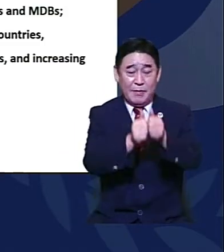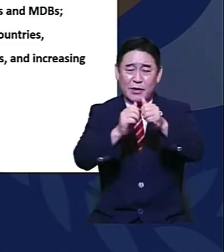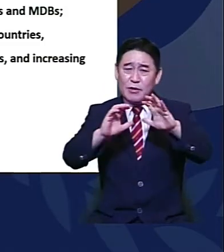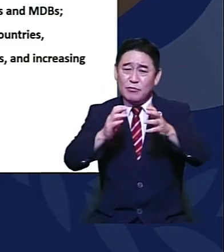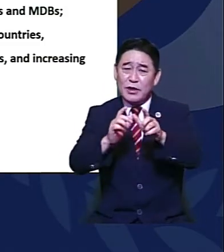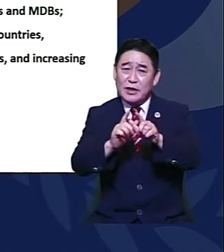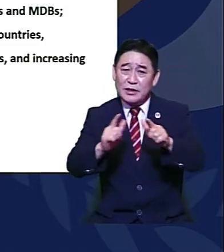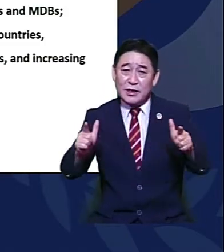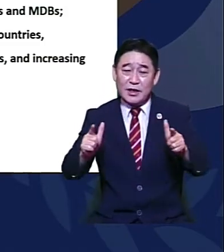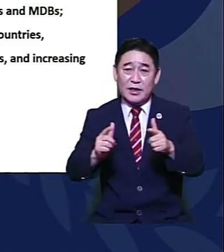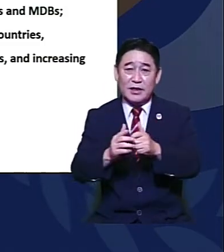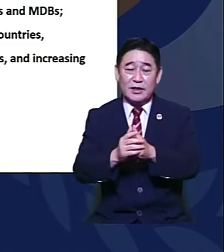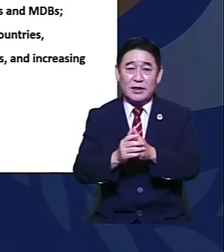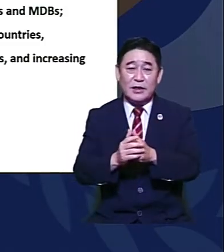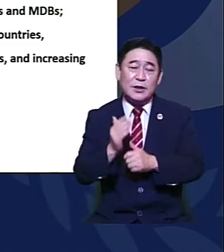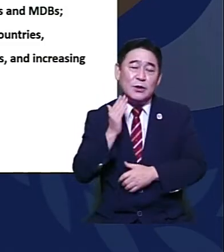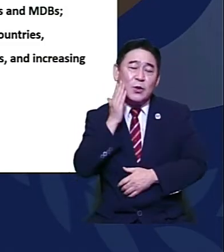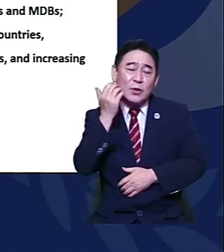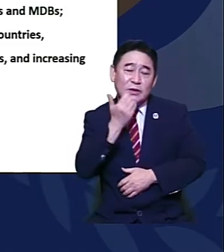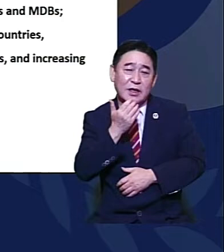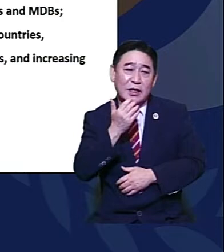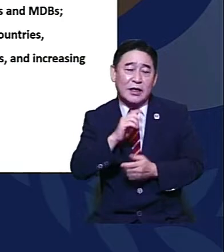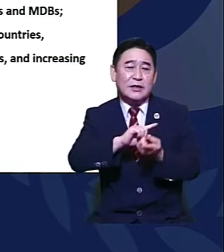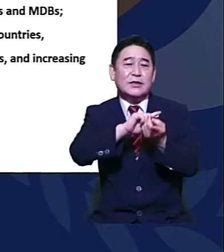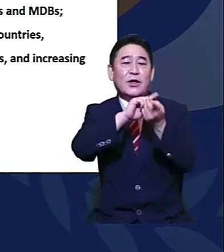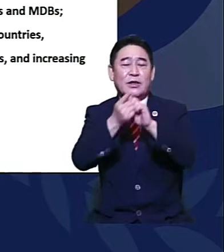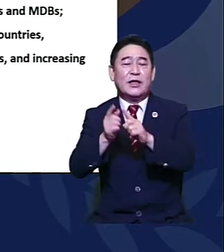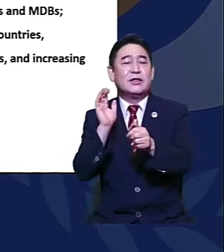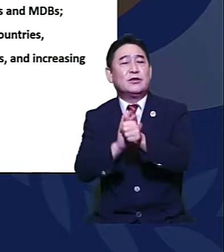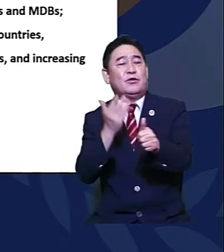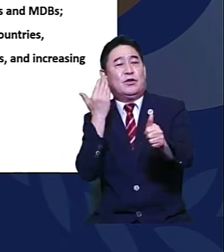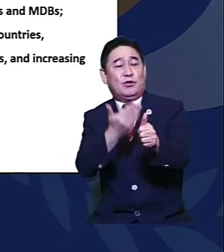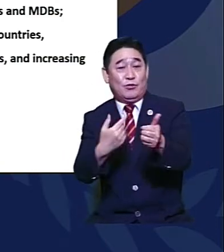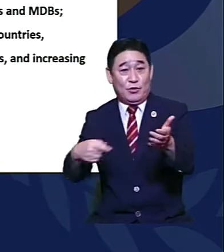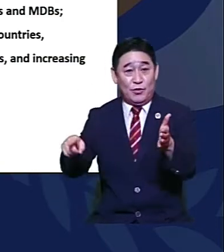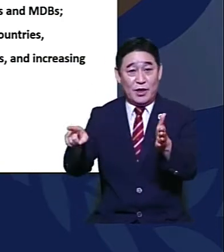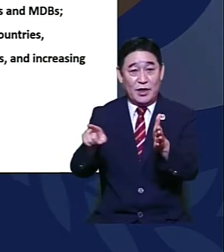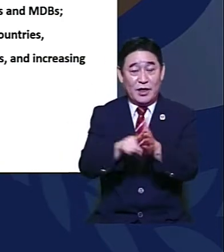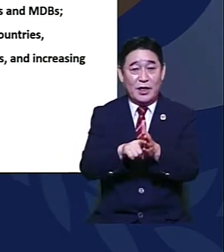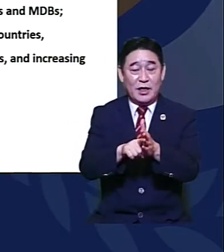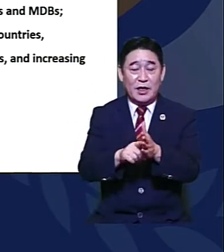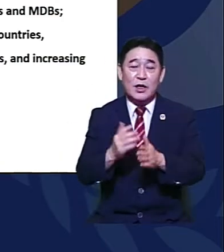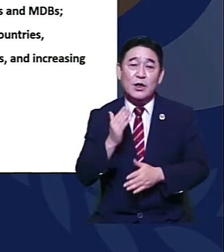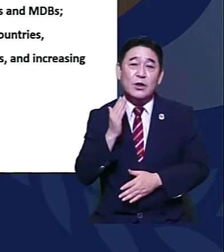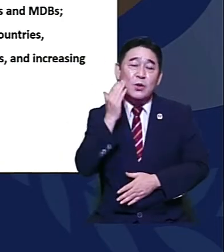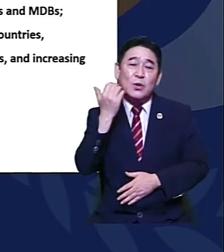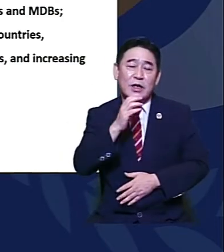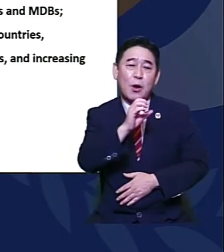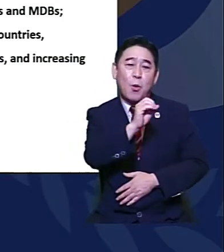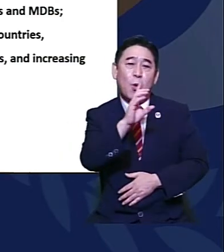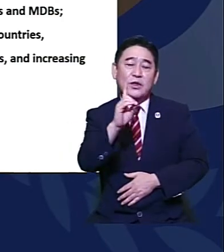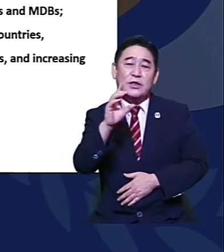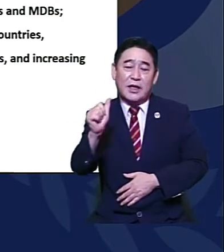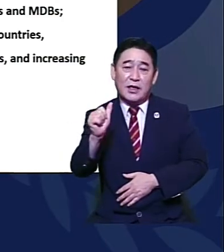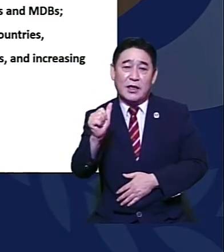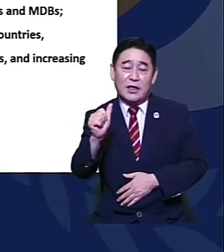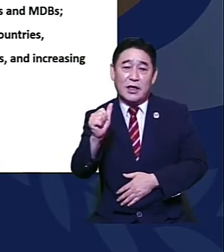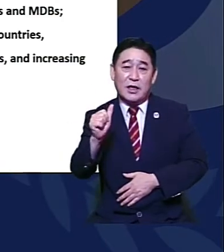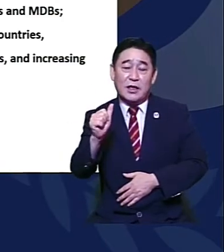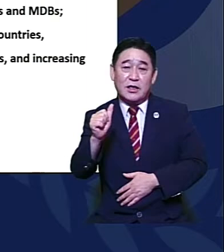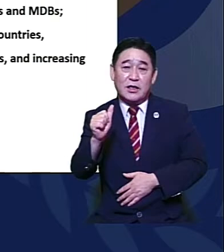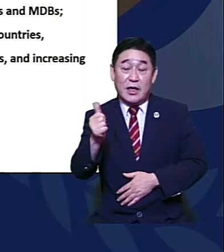partner countries' green transition by increasing the shares of